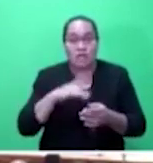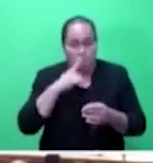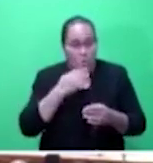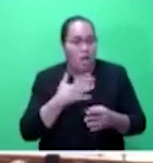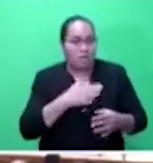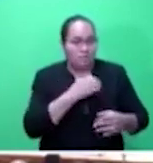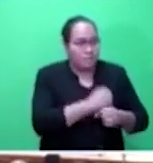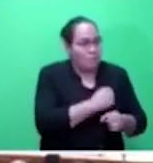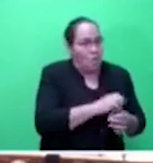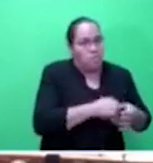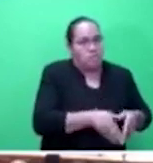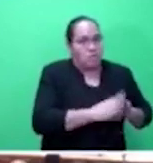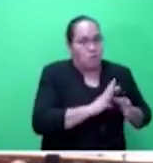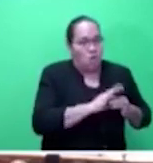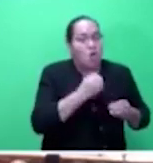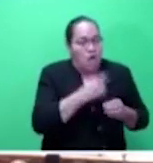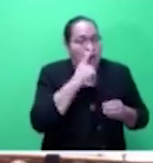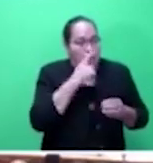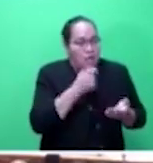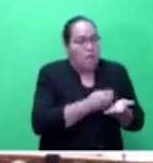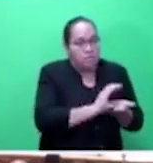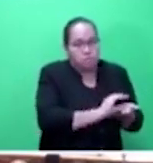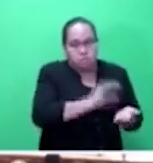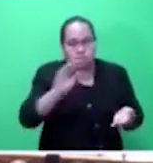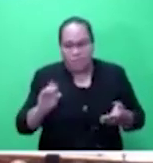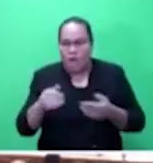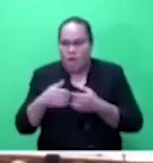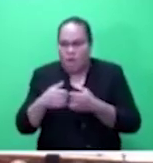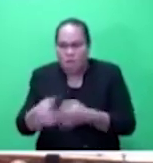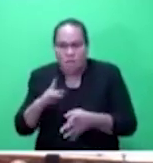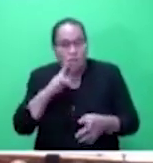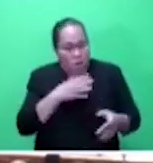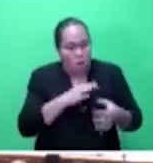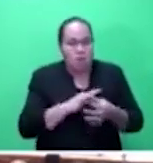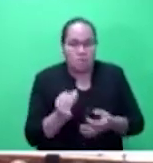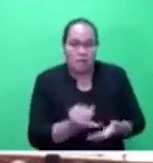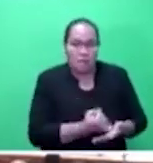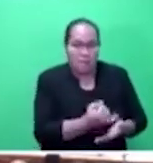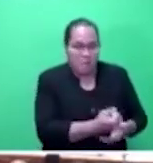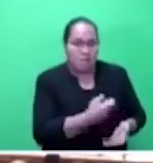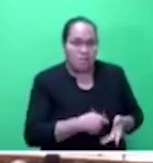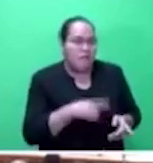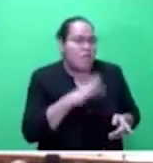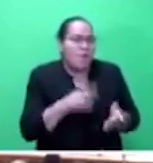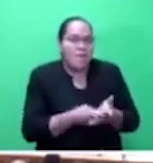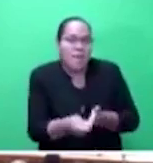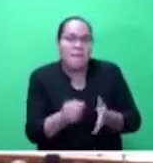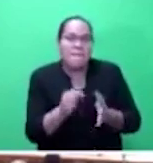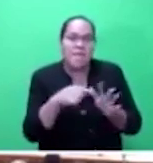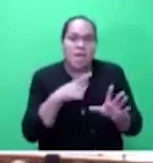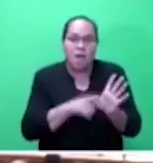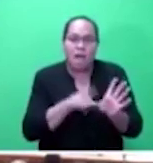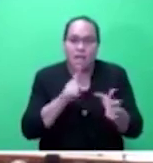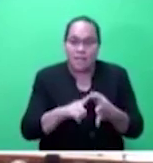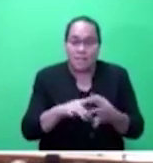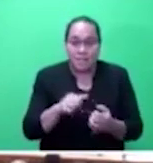on the side, can offset the losses of that business against their personal income, even though they only pay PAYE. The